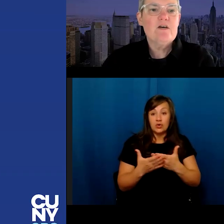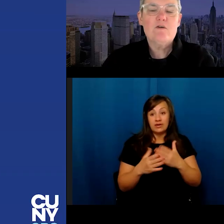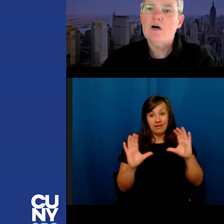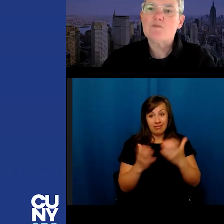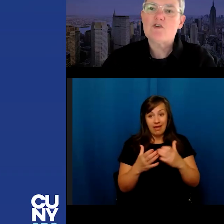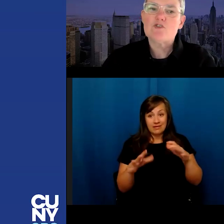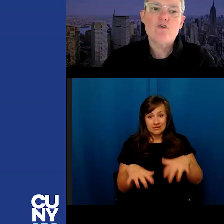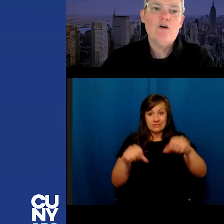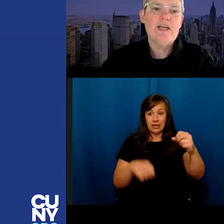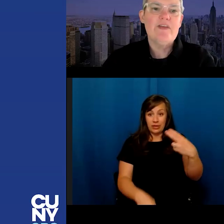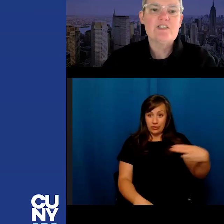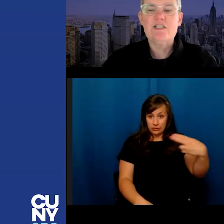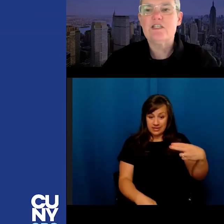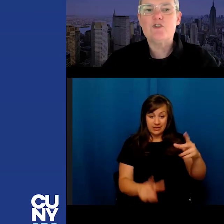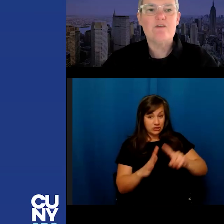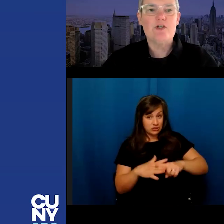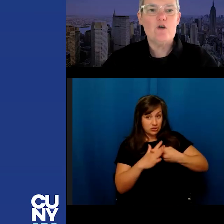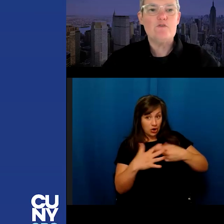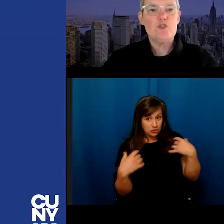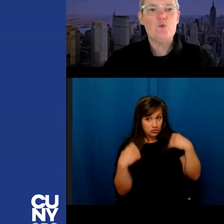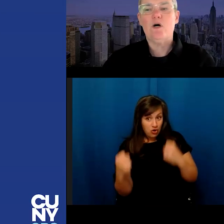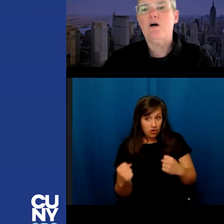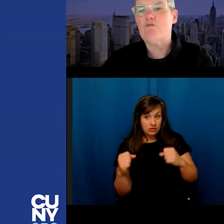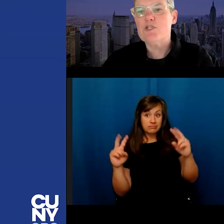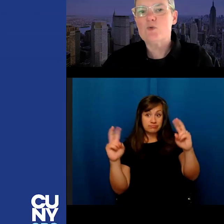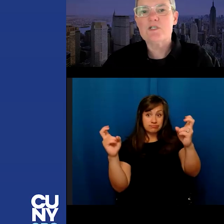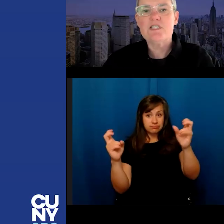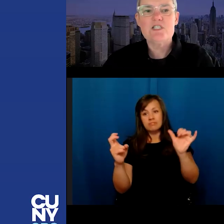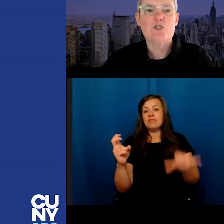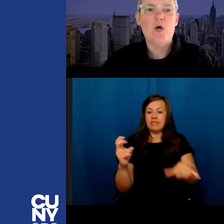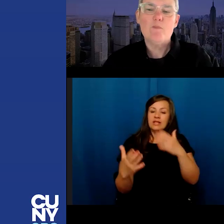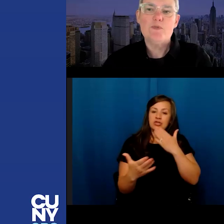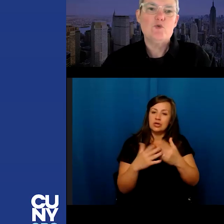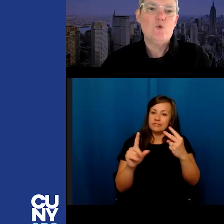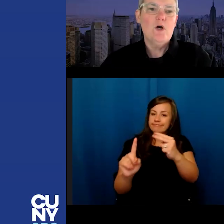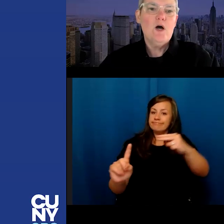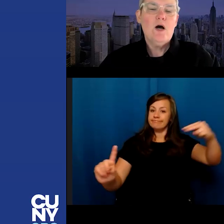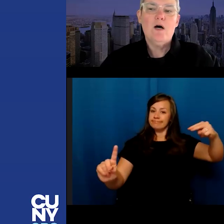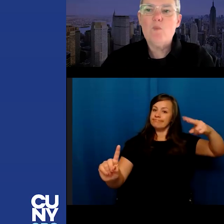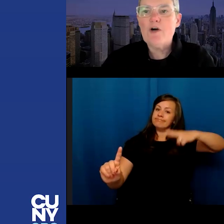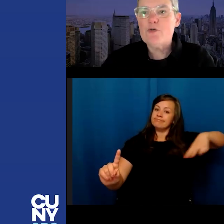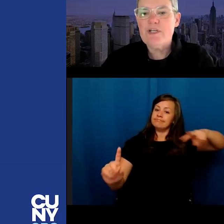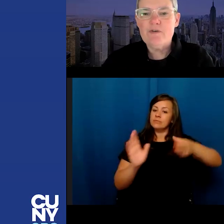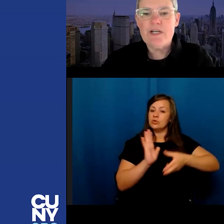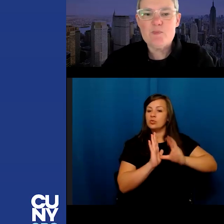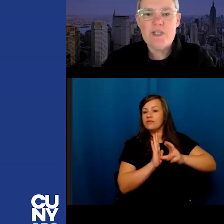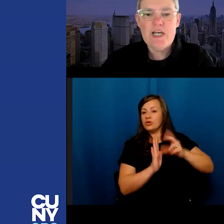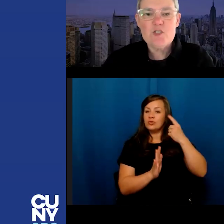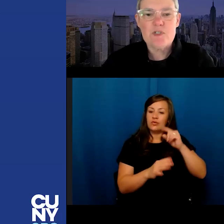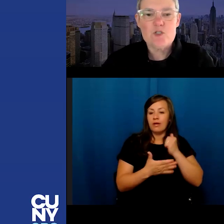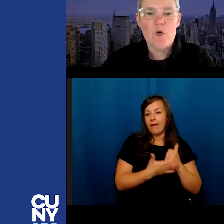Thursday, Start Strong, and that's going to give you kind of an overview of resources to help you while you're here